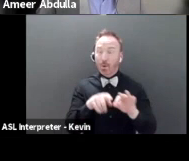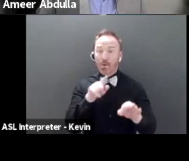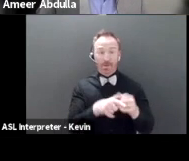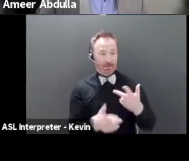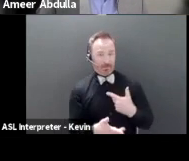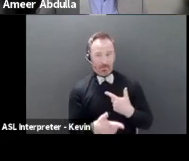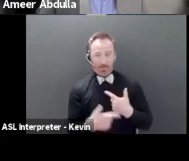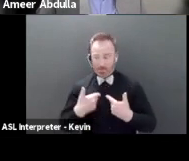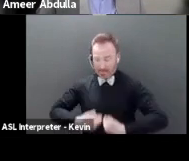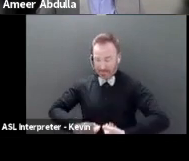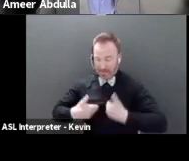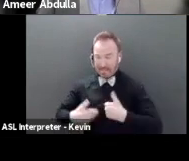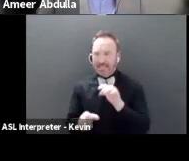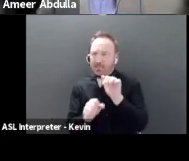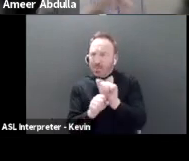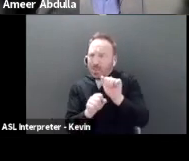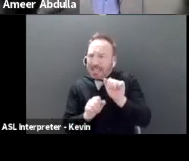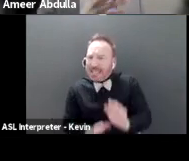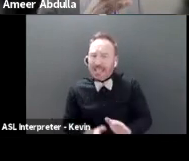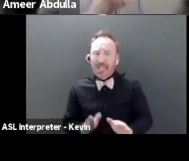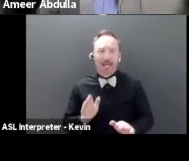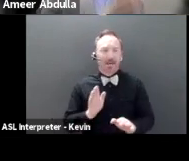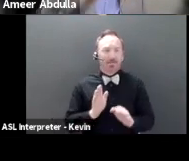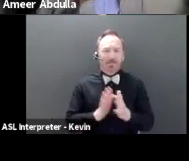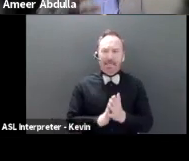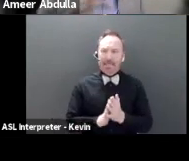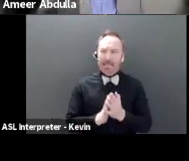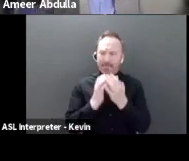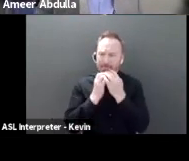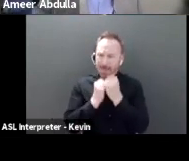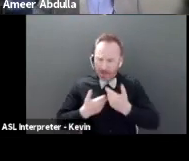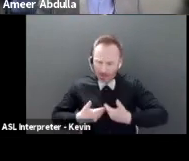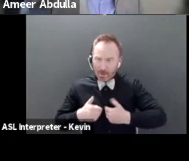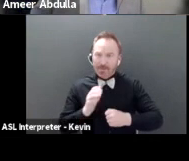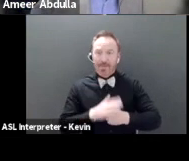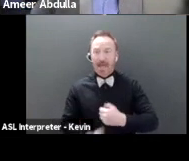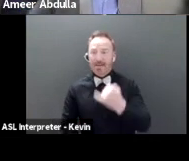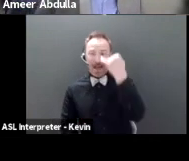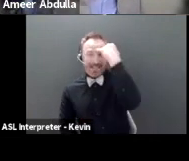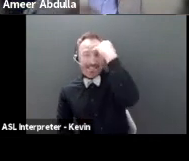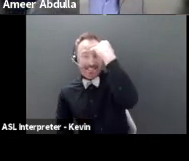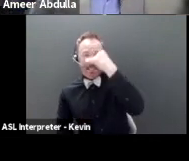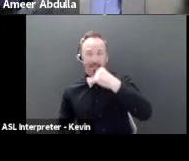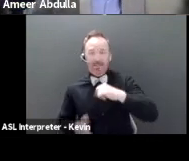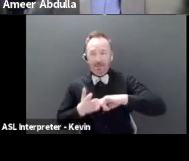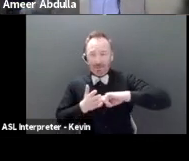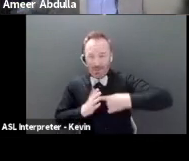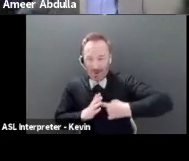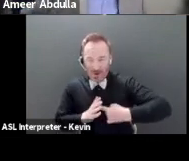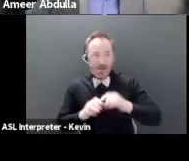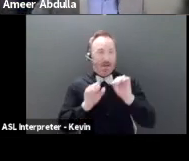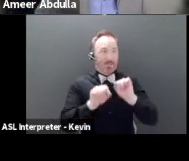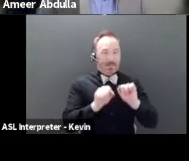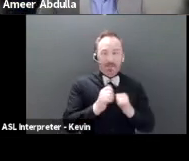as an employee. As you go through your journey from idea to startup to getting seed capital, series A, B, C,